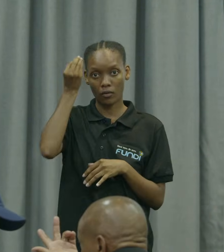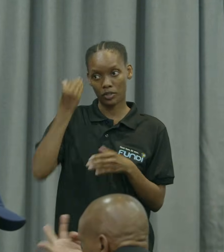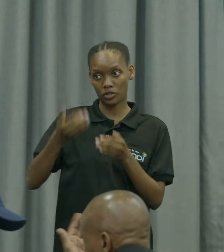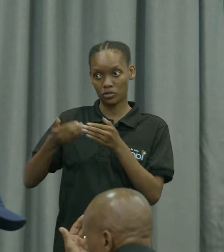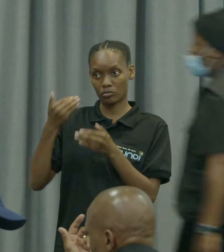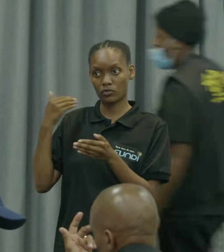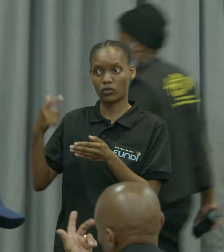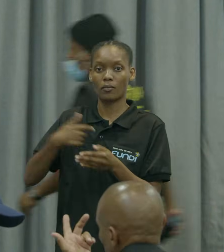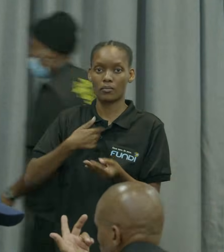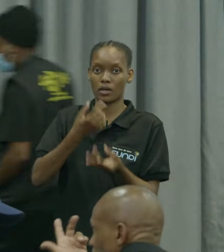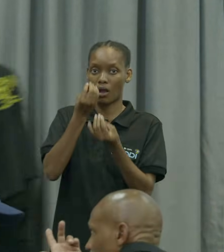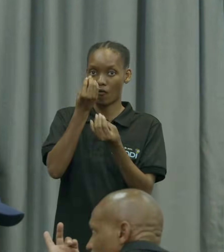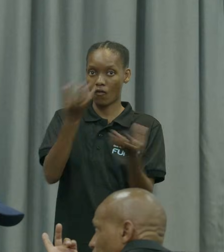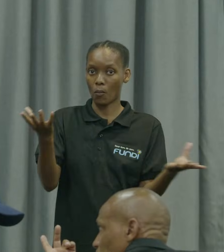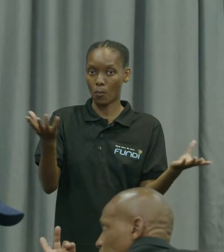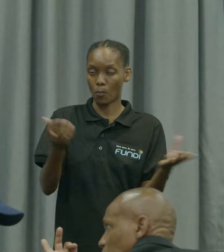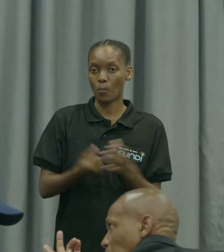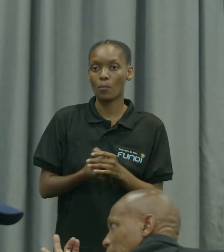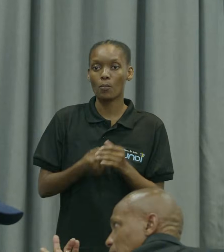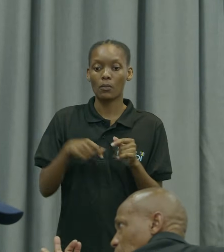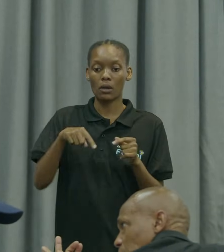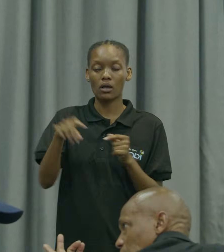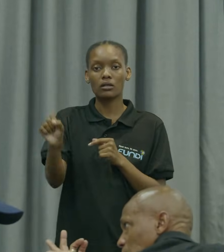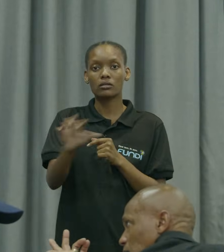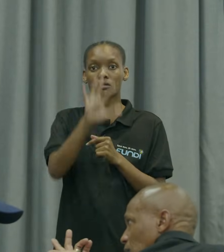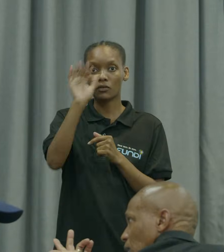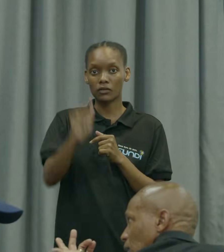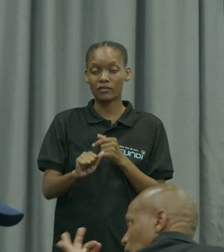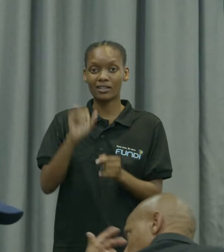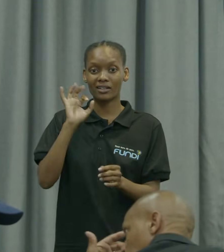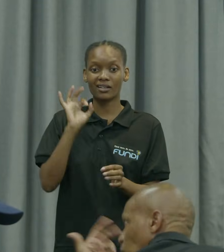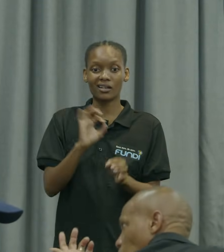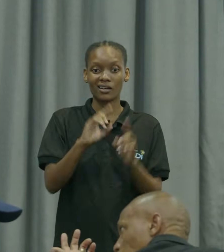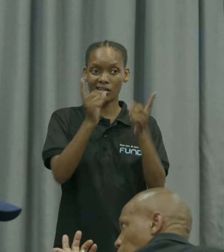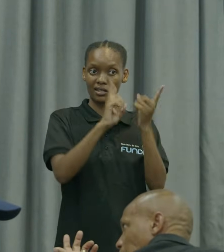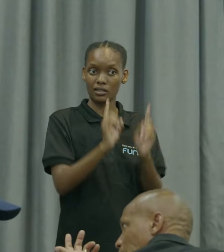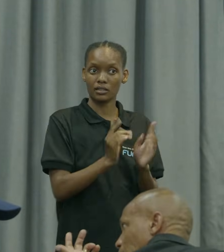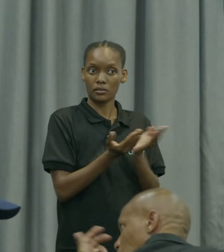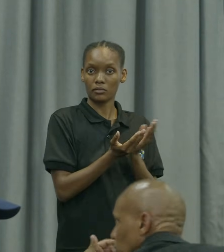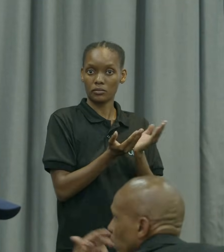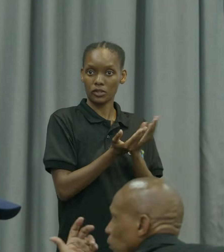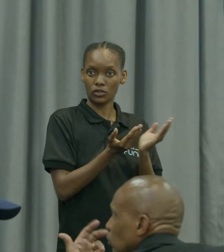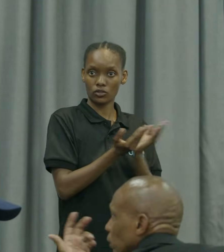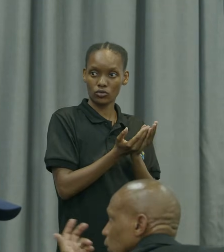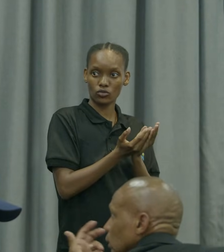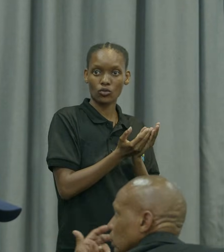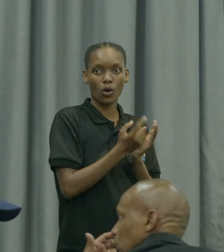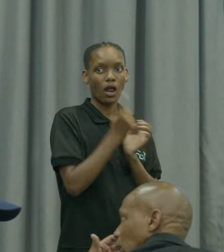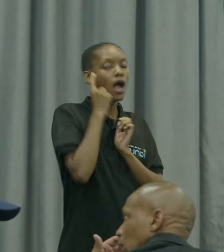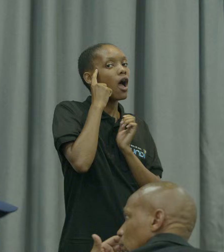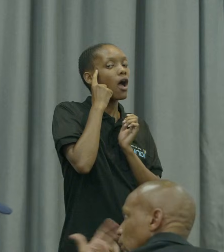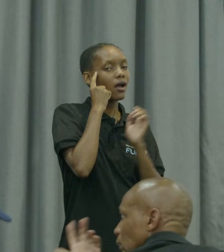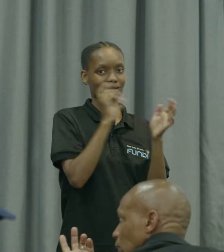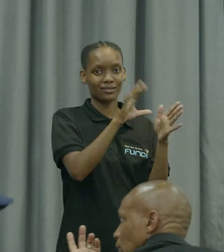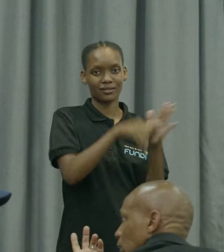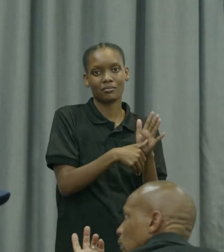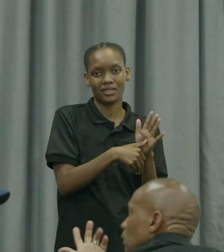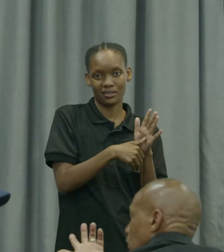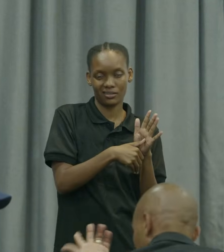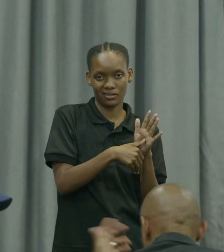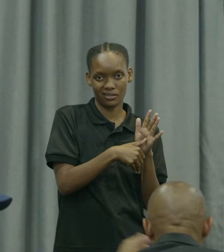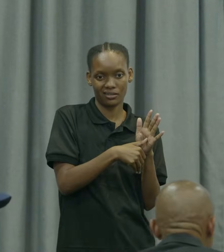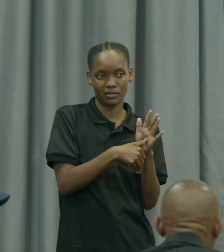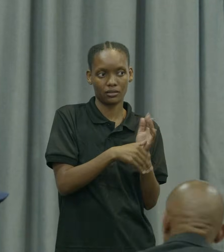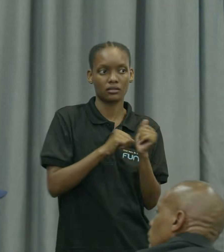say that because in South Africa a special school is associated with disability,